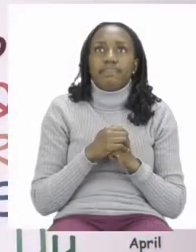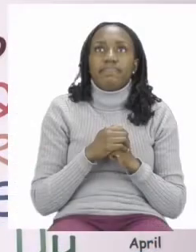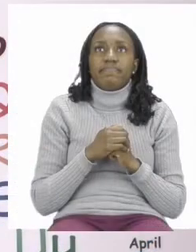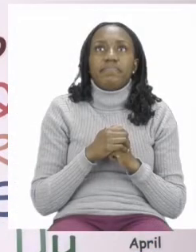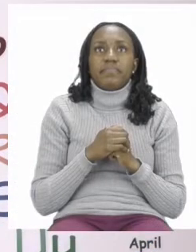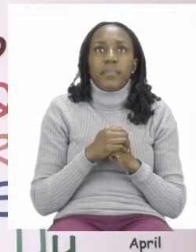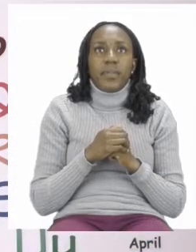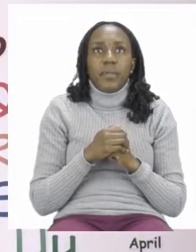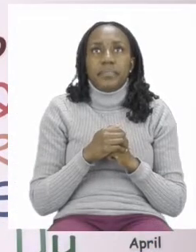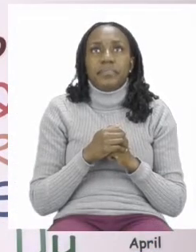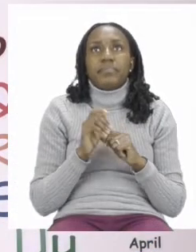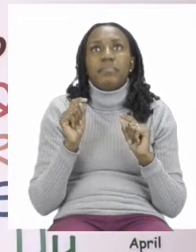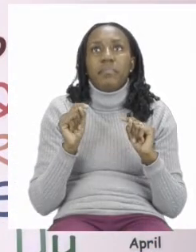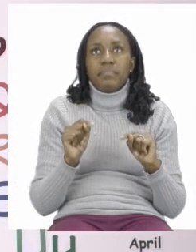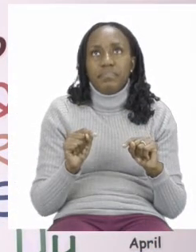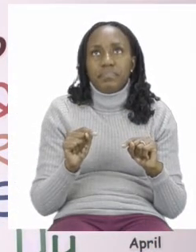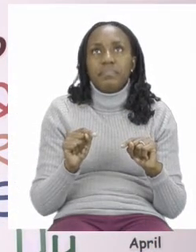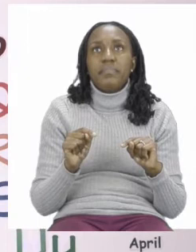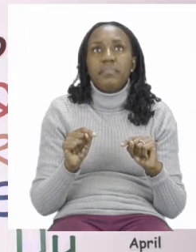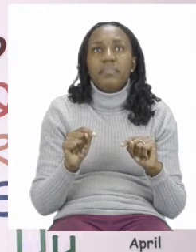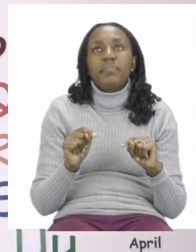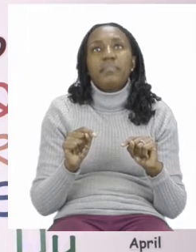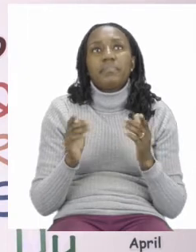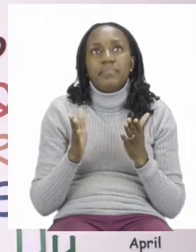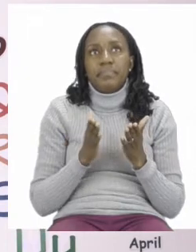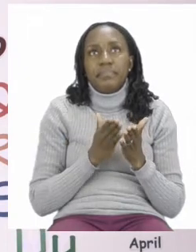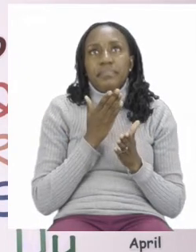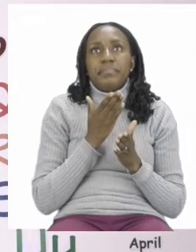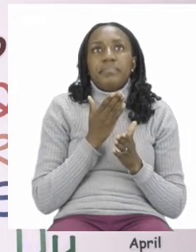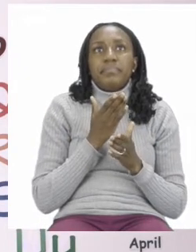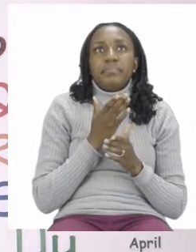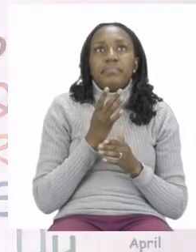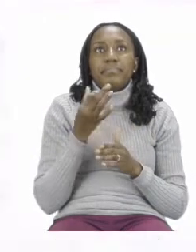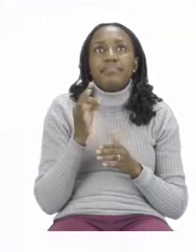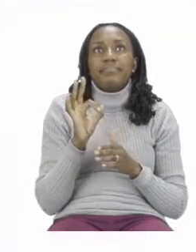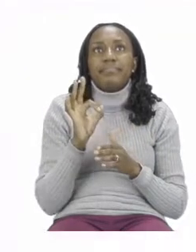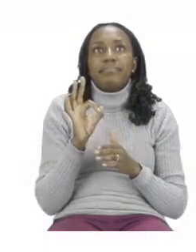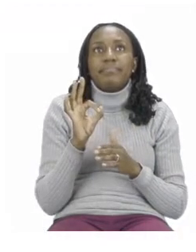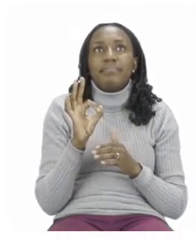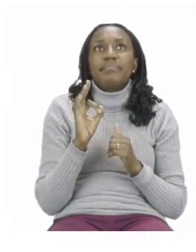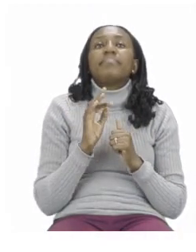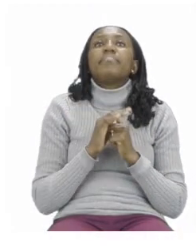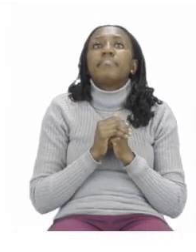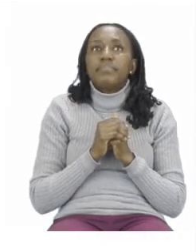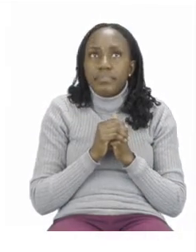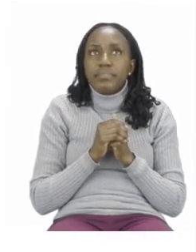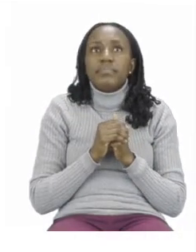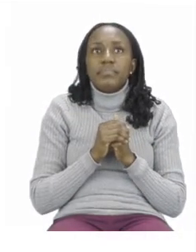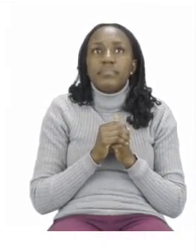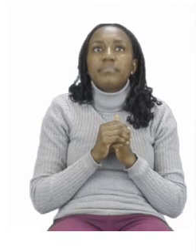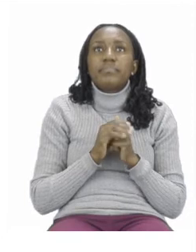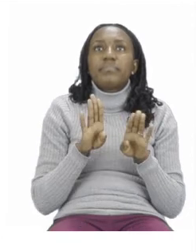For our first task for our lesson today, let's all turn to page 9. On page 9, we're going to be